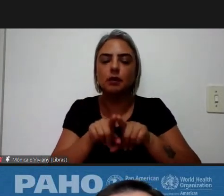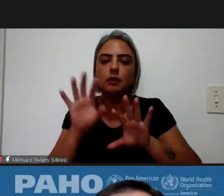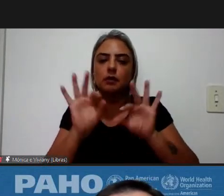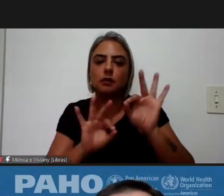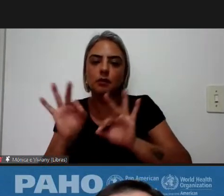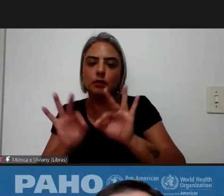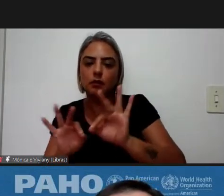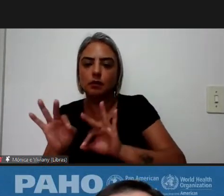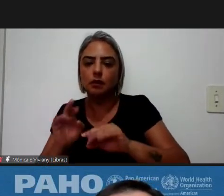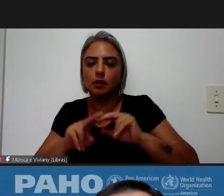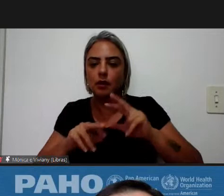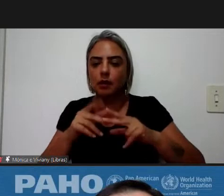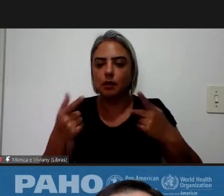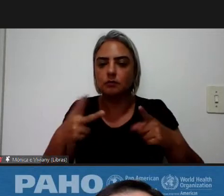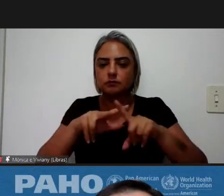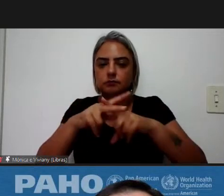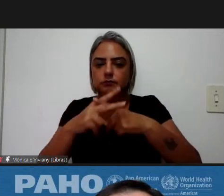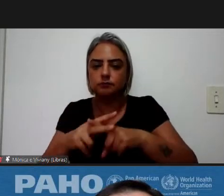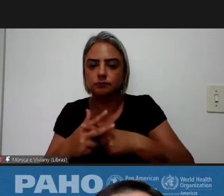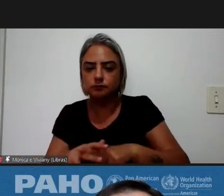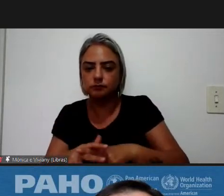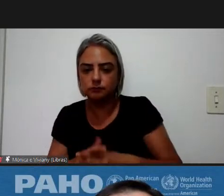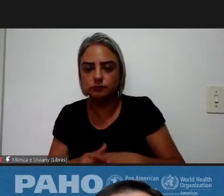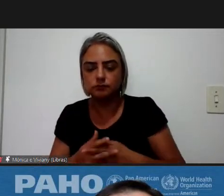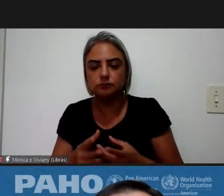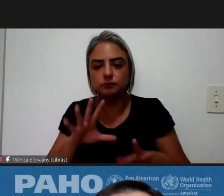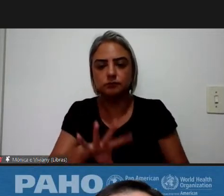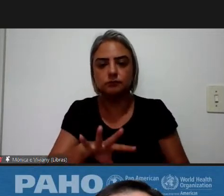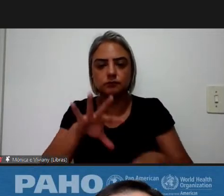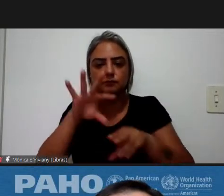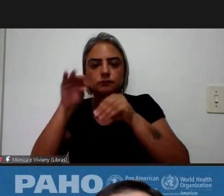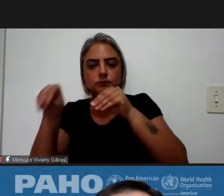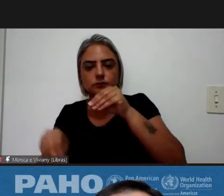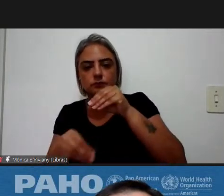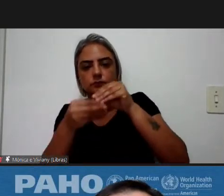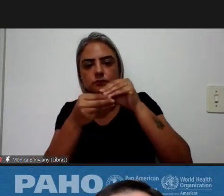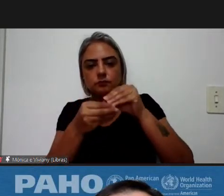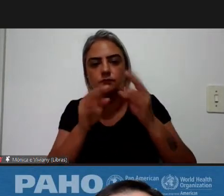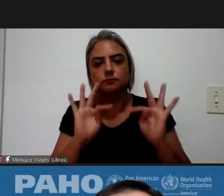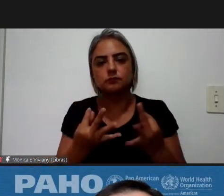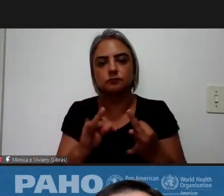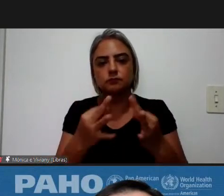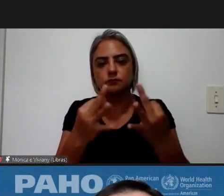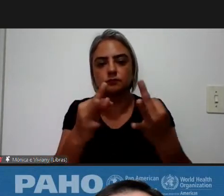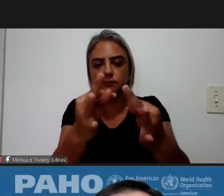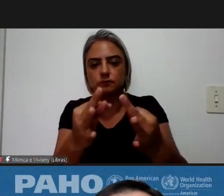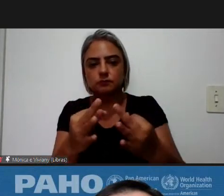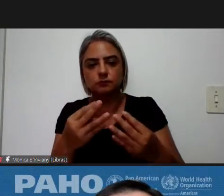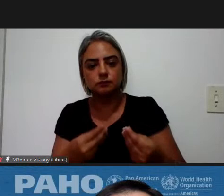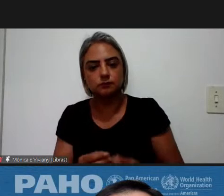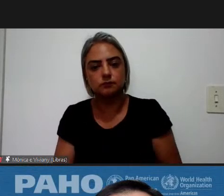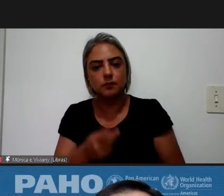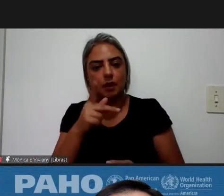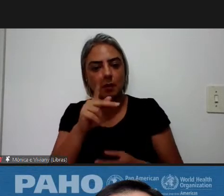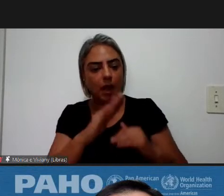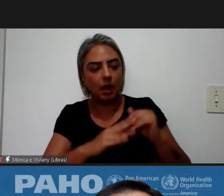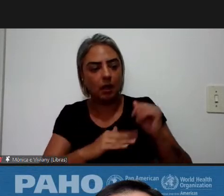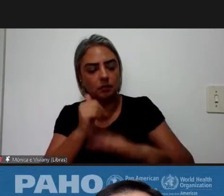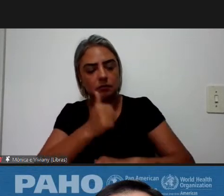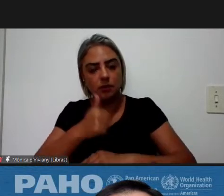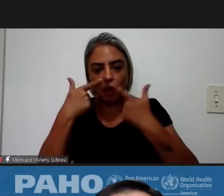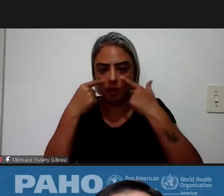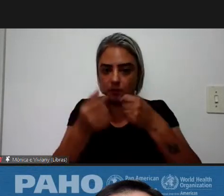identification of intervention and also how to elaborate materials and tools to elaborate